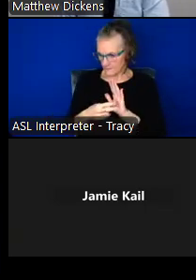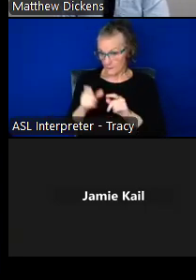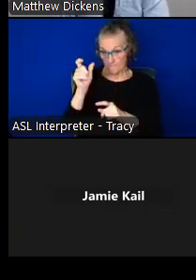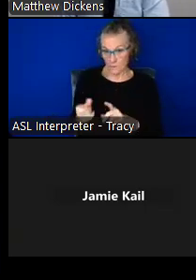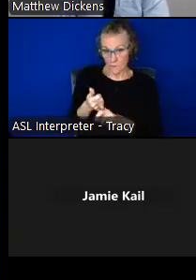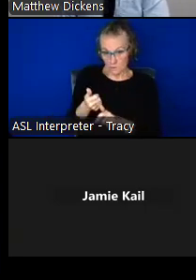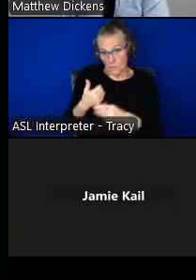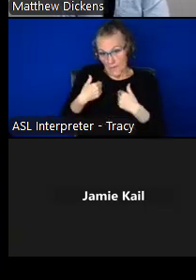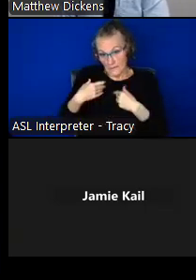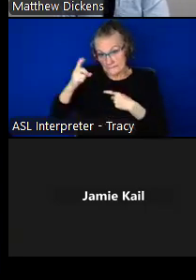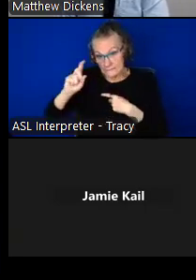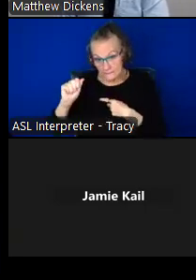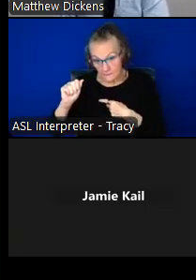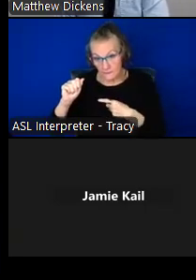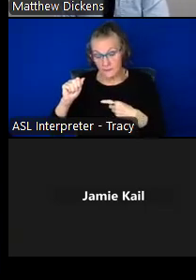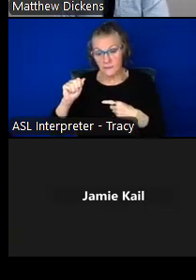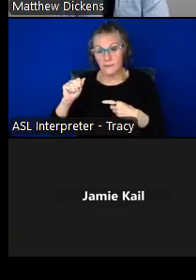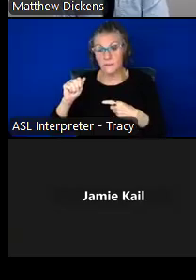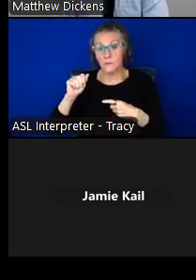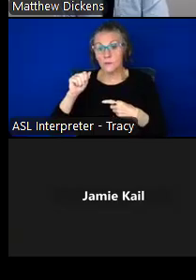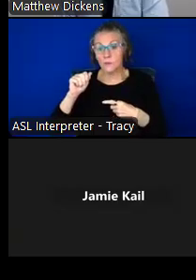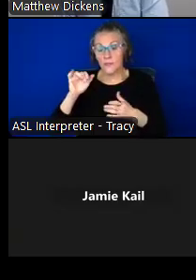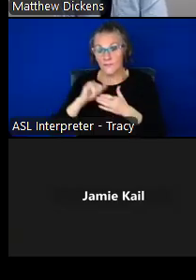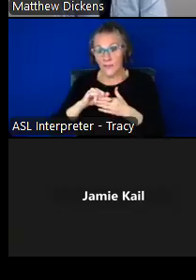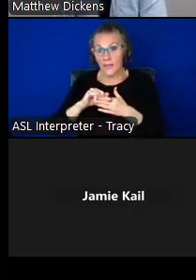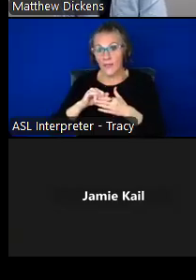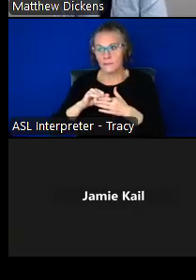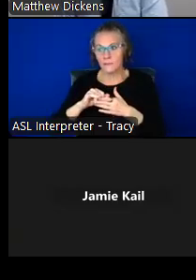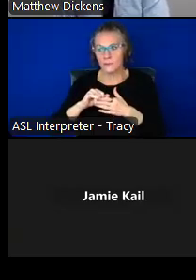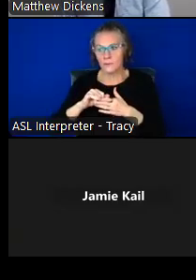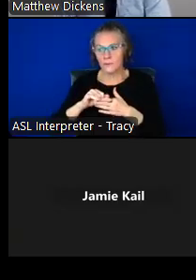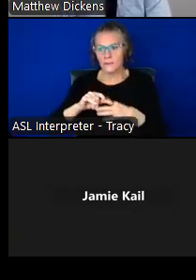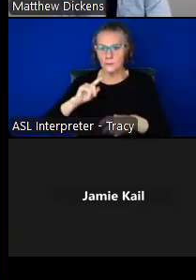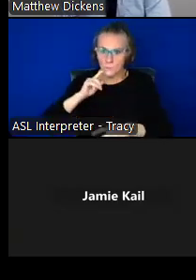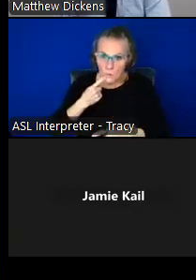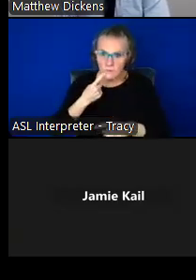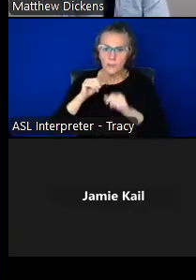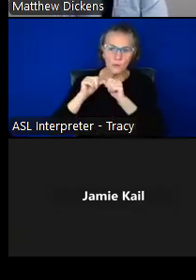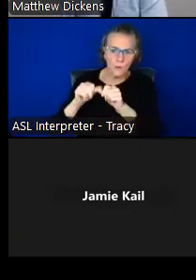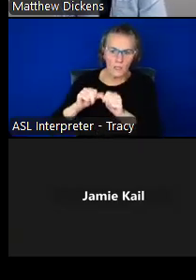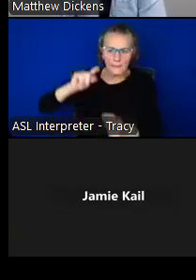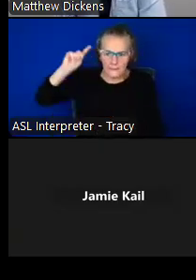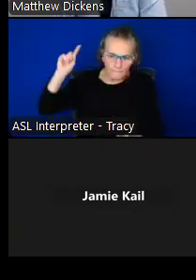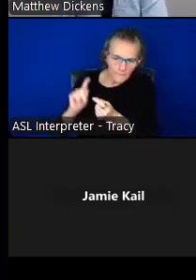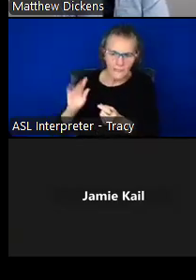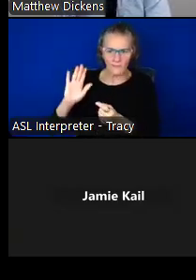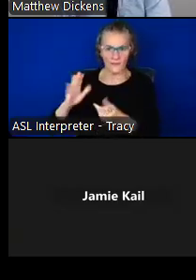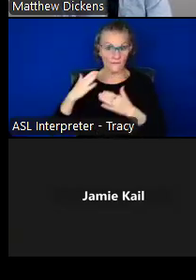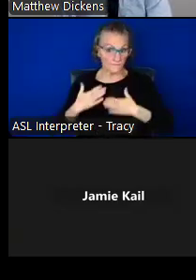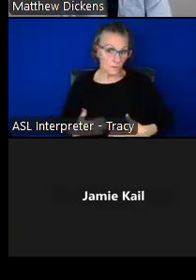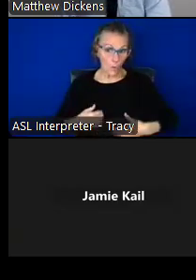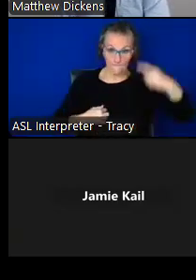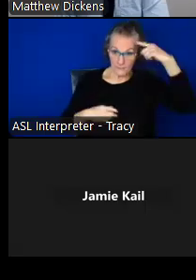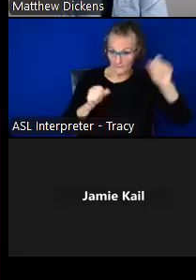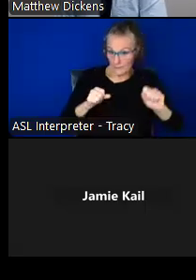individual with a disability that grossly and chronically diminishes his or her physical or mental ability to